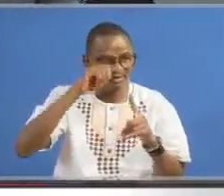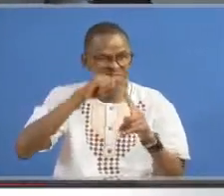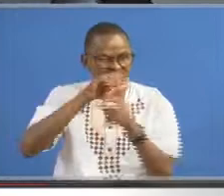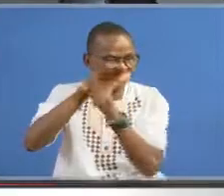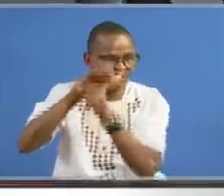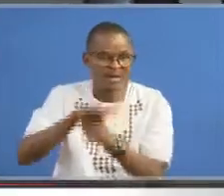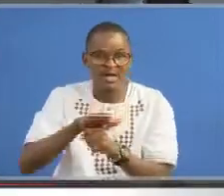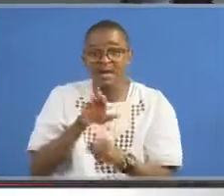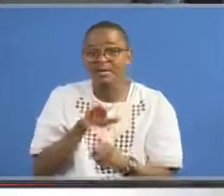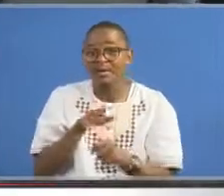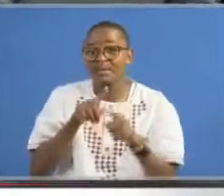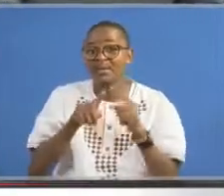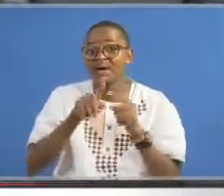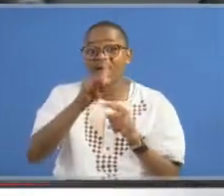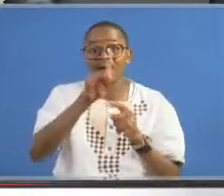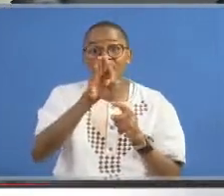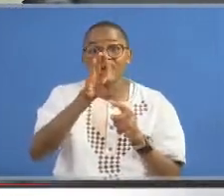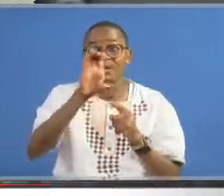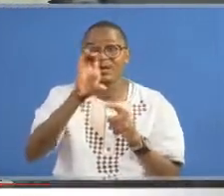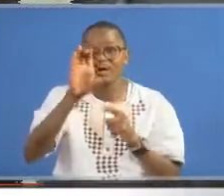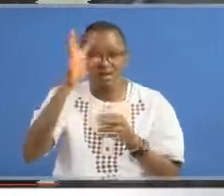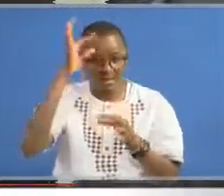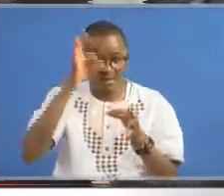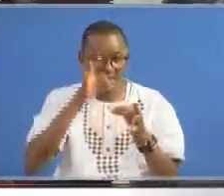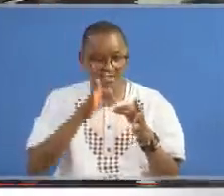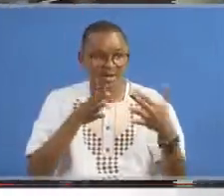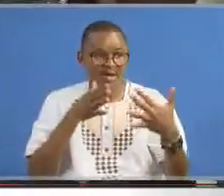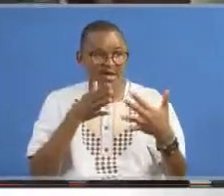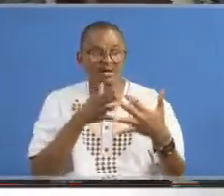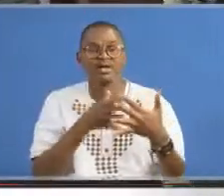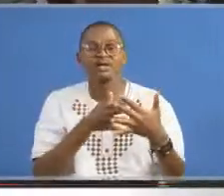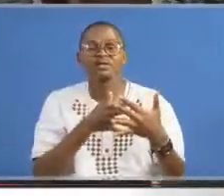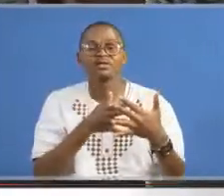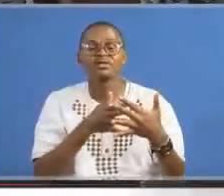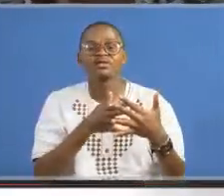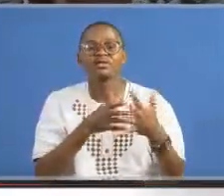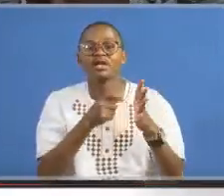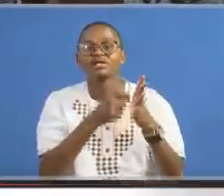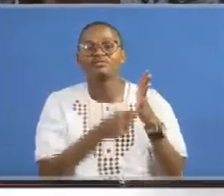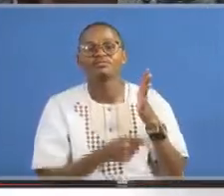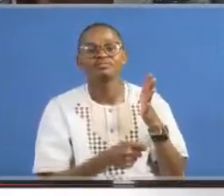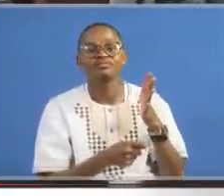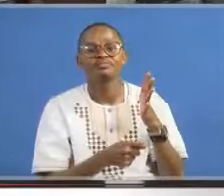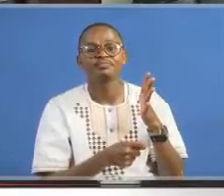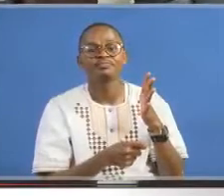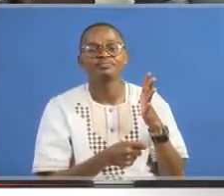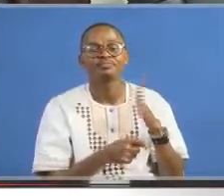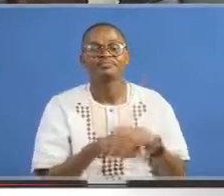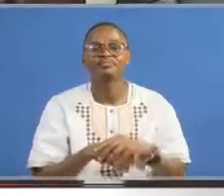women, but now KFCB has decided against pressing charges.